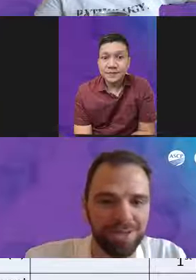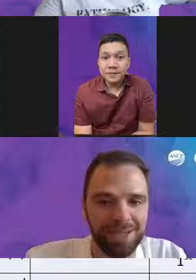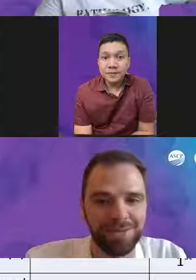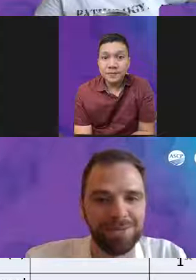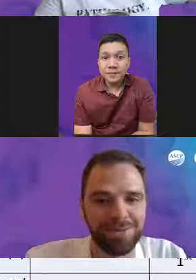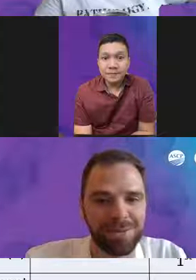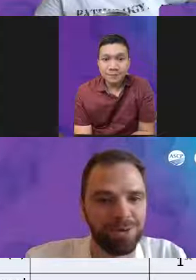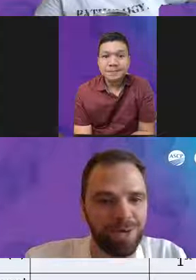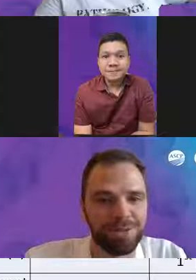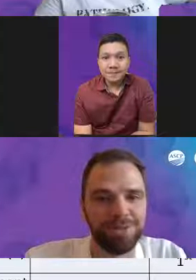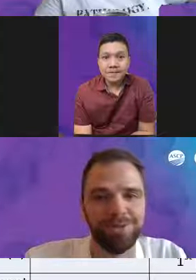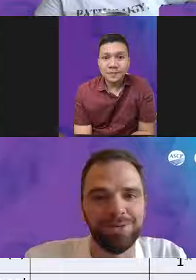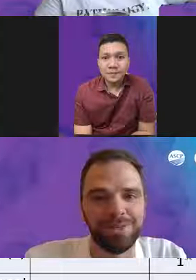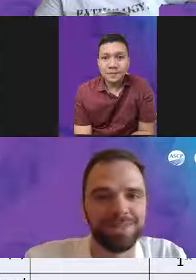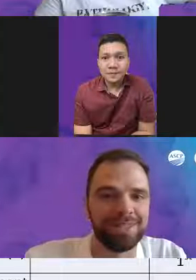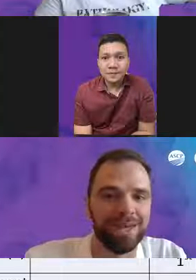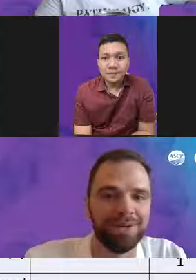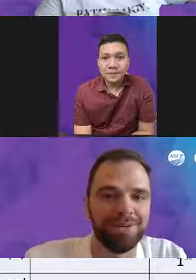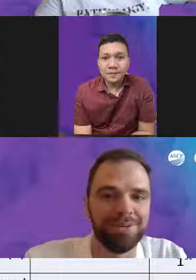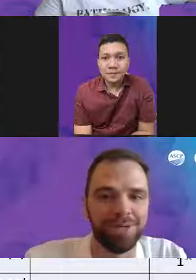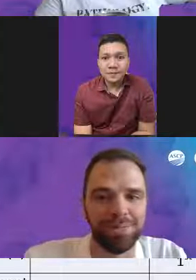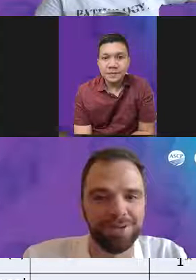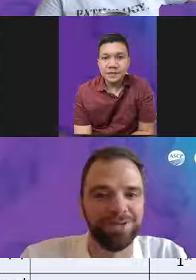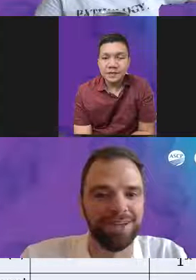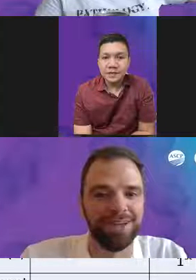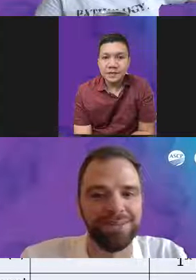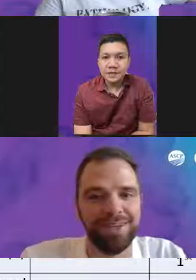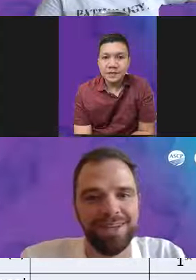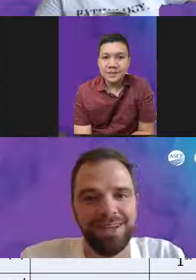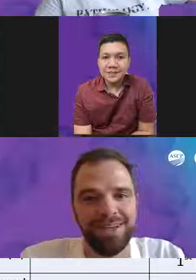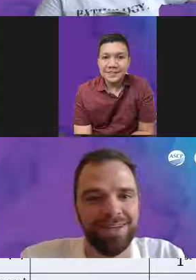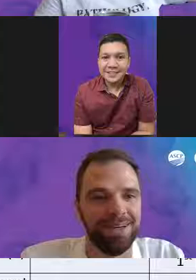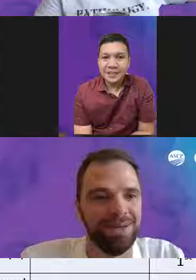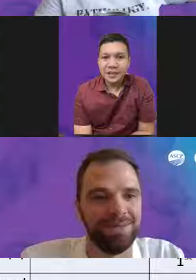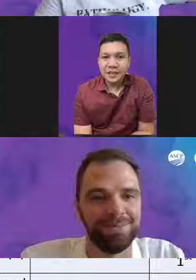Nebraska, you're still hanging in there. So we're in week two. This is the time to put up a good fight.